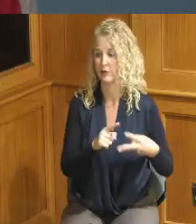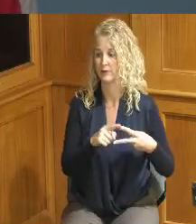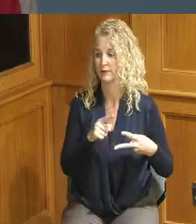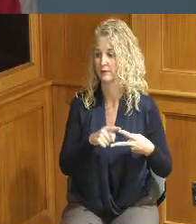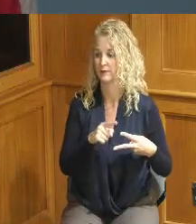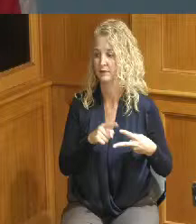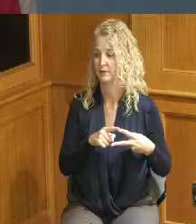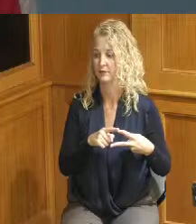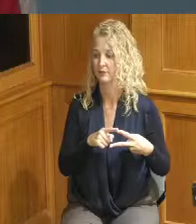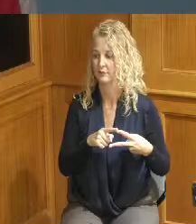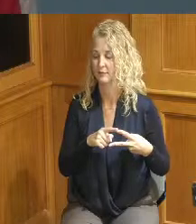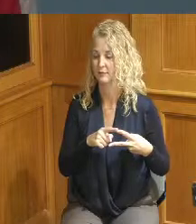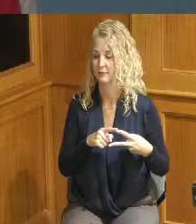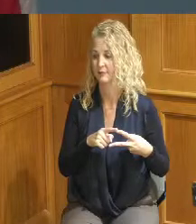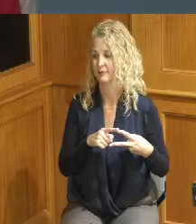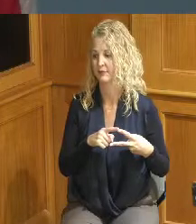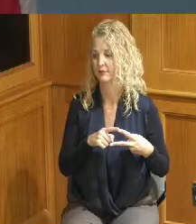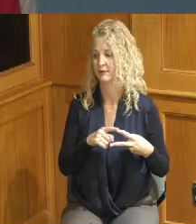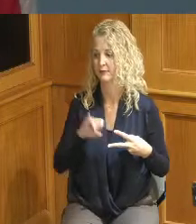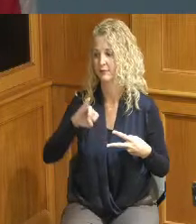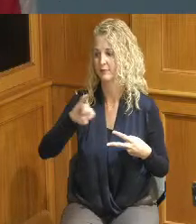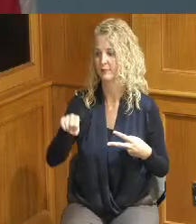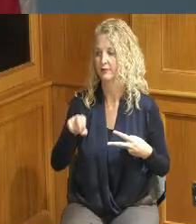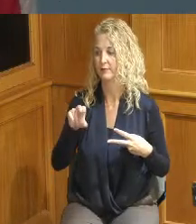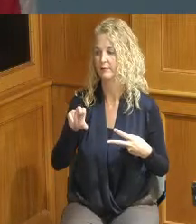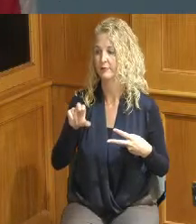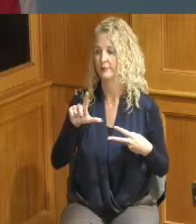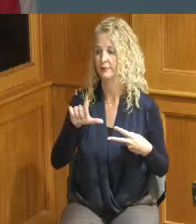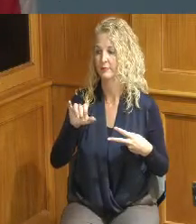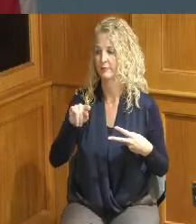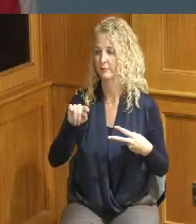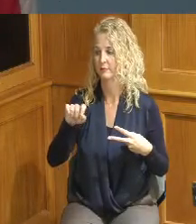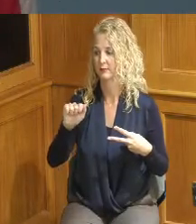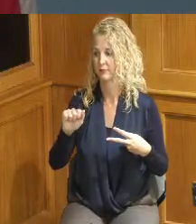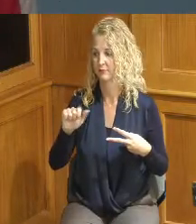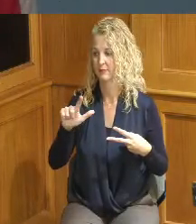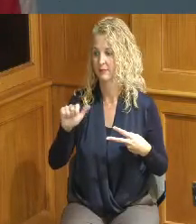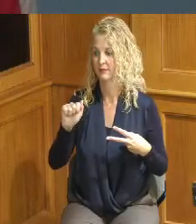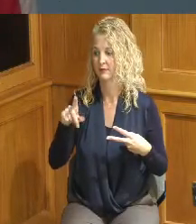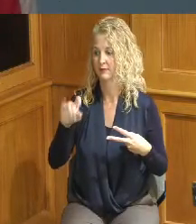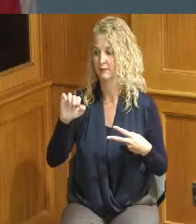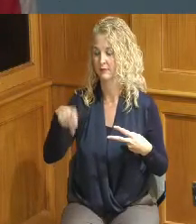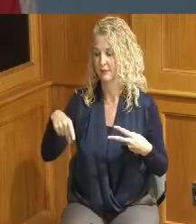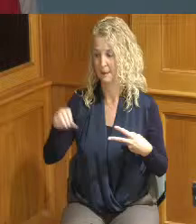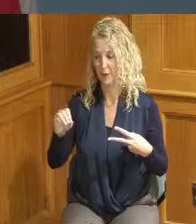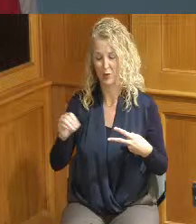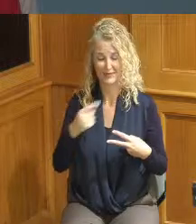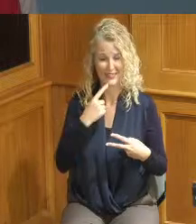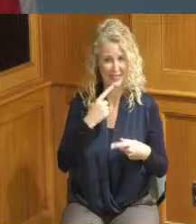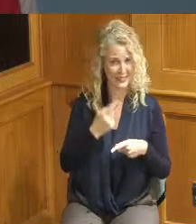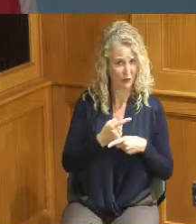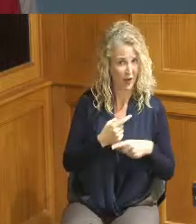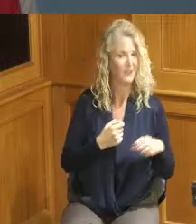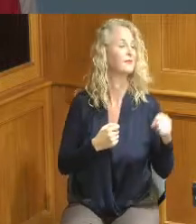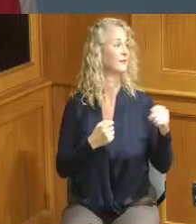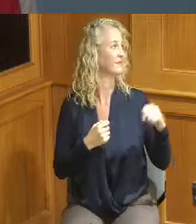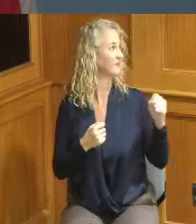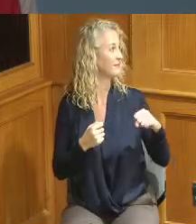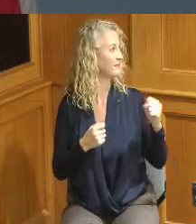first Champion for Equity is Julietta Ladipo. Is that correct? Okay.